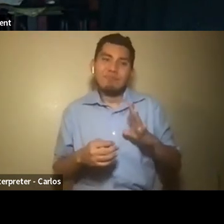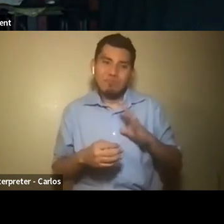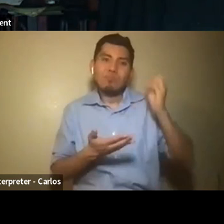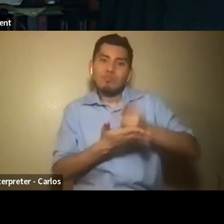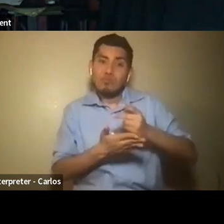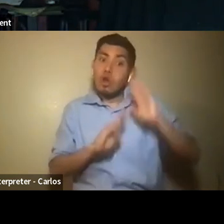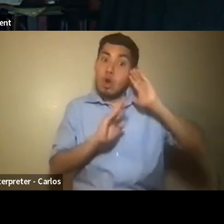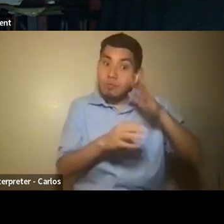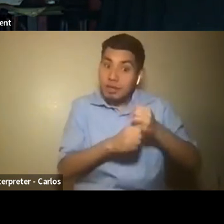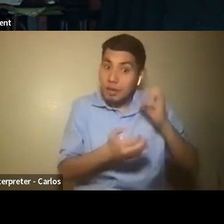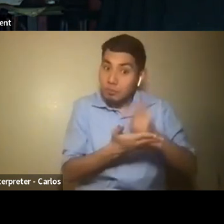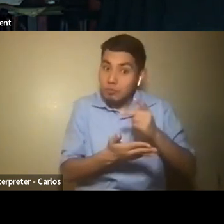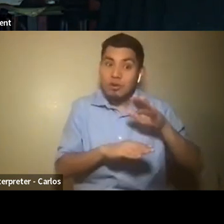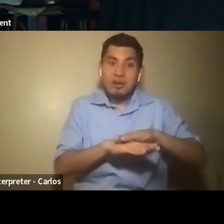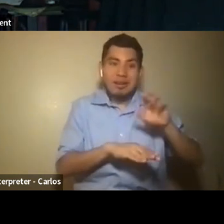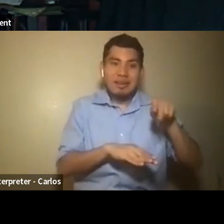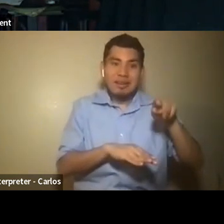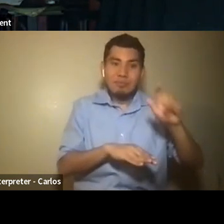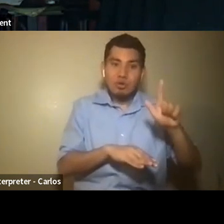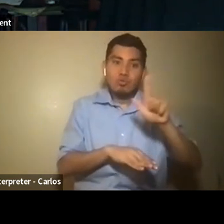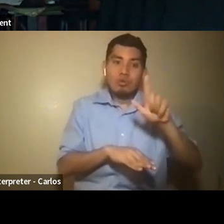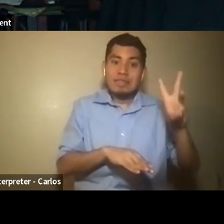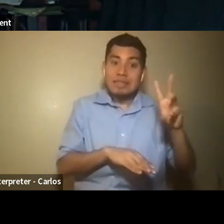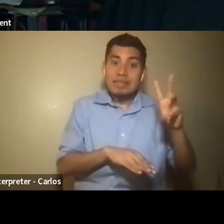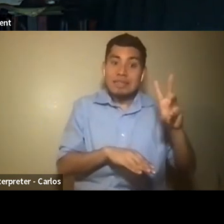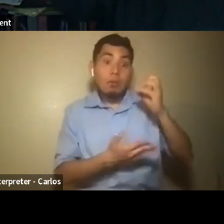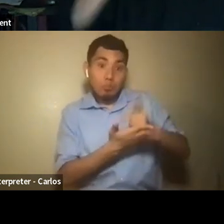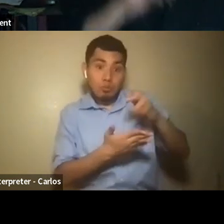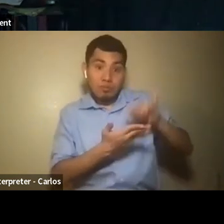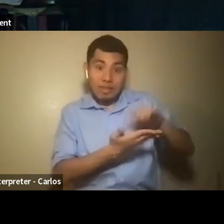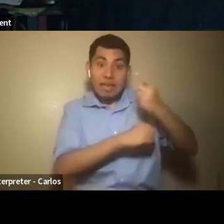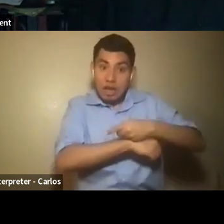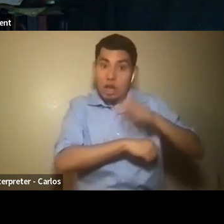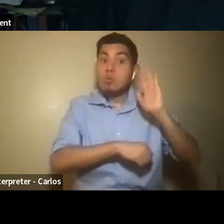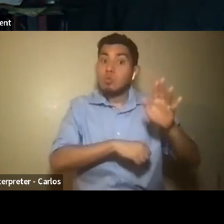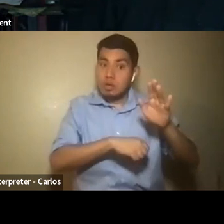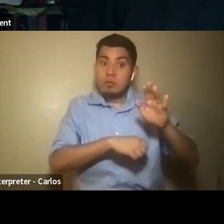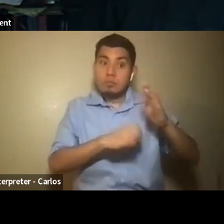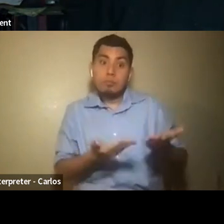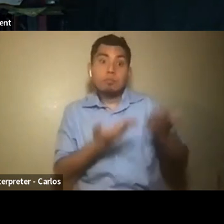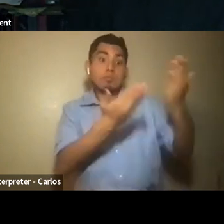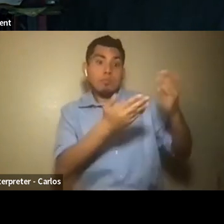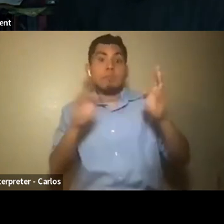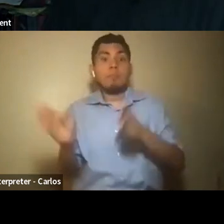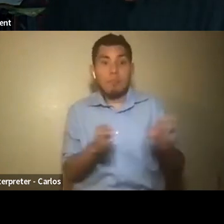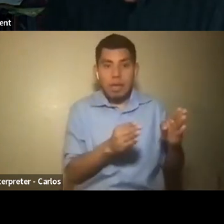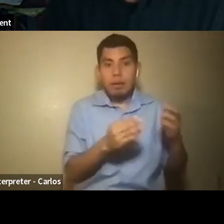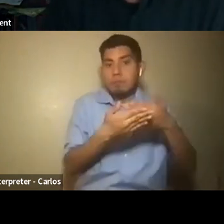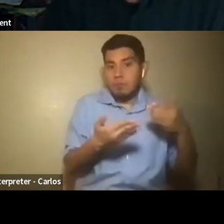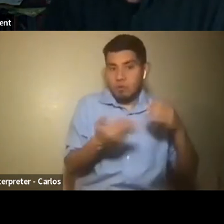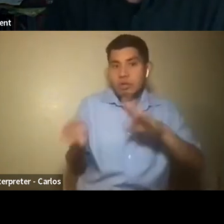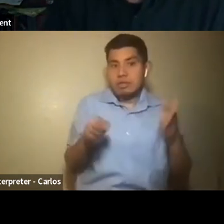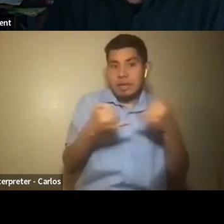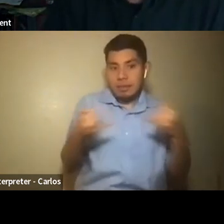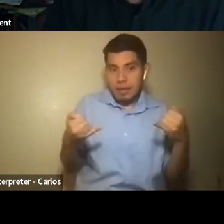26th. Assuming approval on April 26th, the plan will be submitted to HUD by the current deadline of May 15th